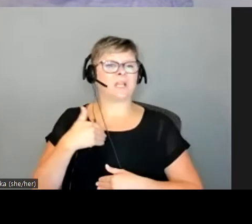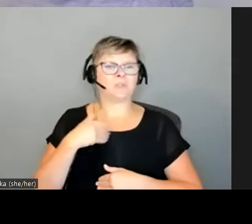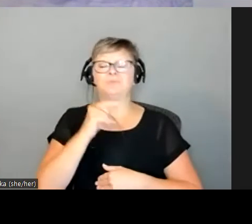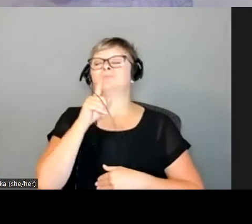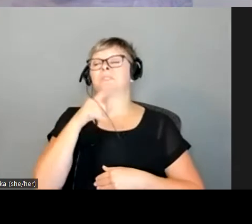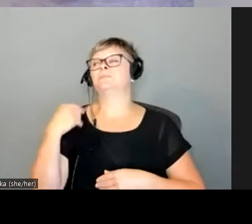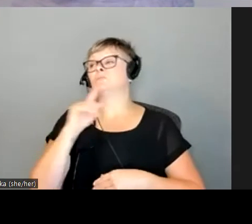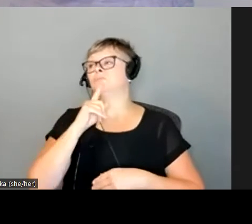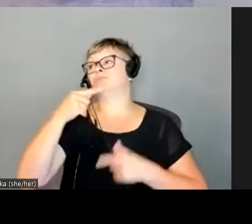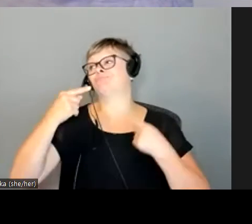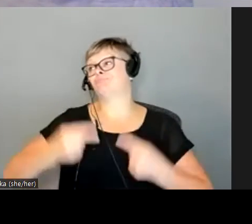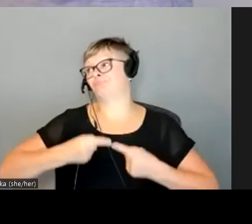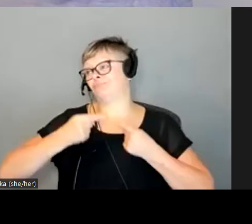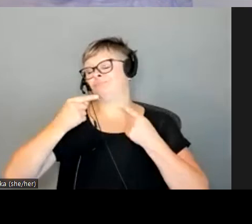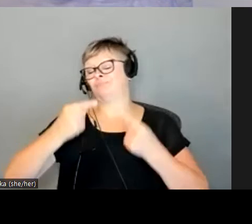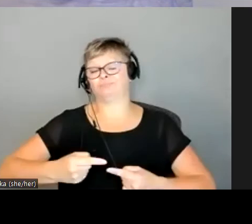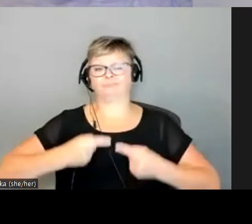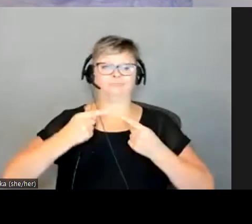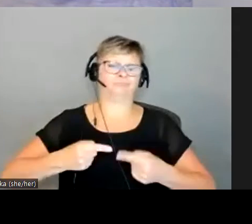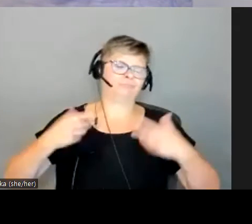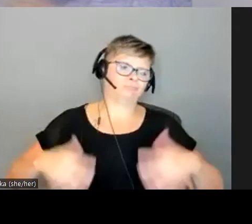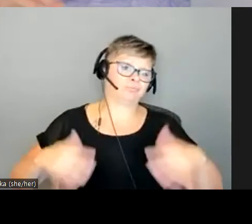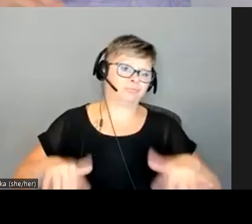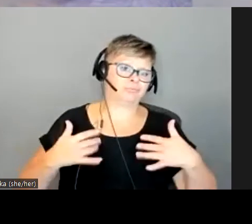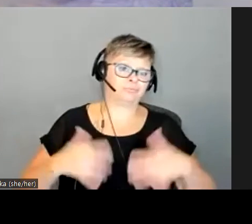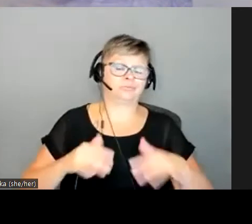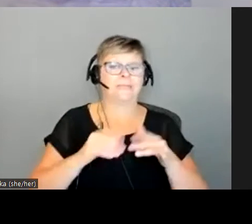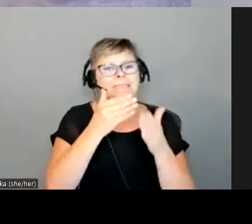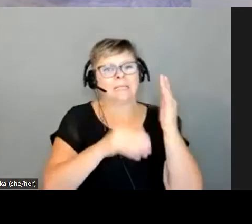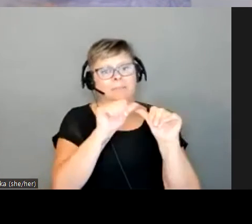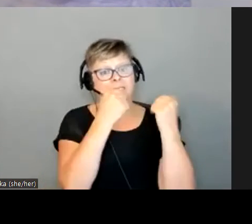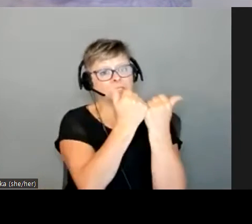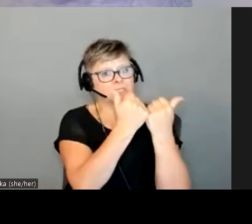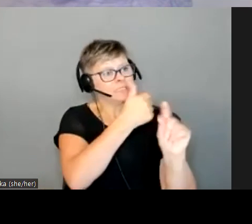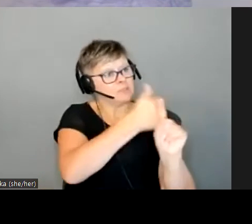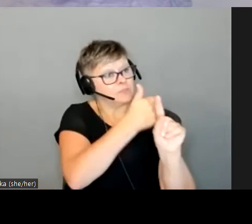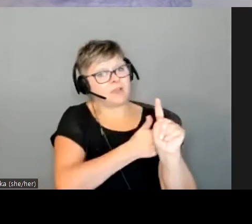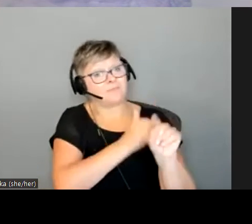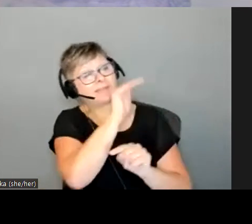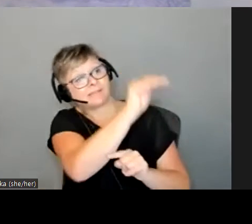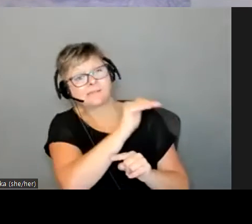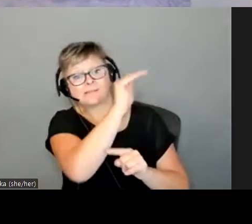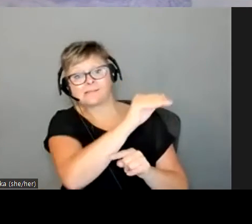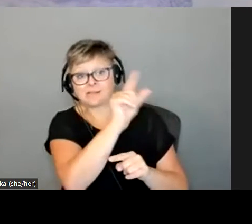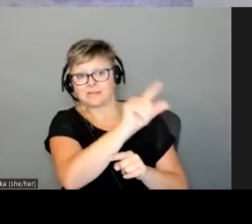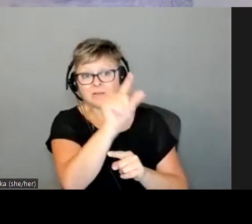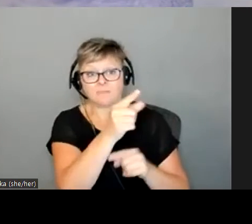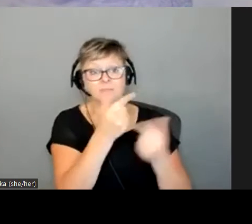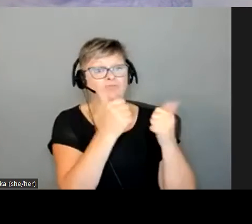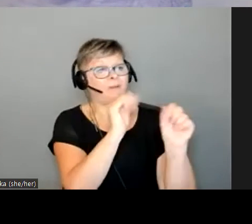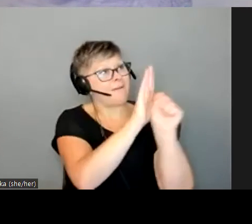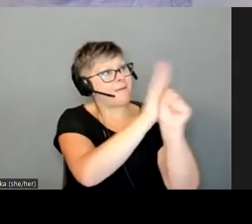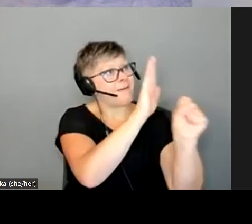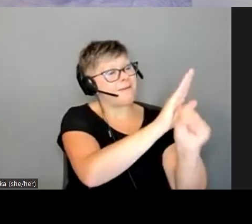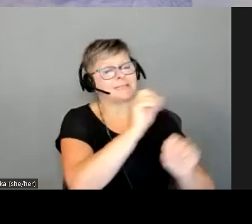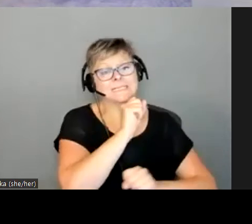think that you have individual agencies that are, you know, really going to the government, trying to advocate for seniors, advocate